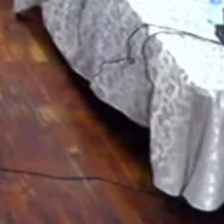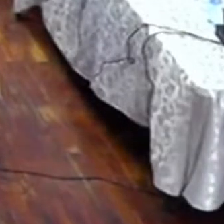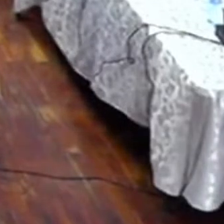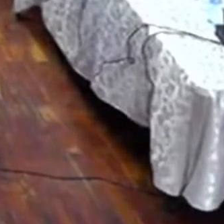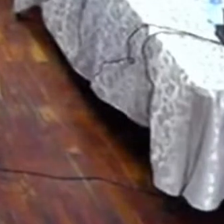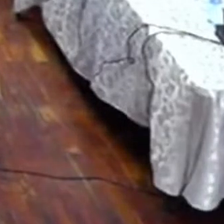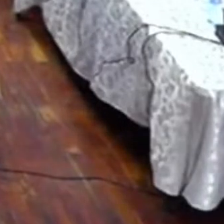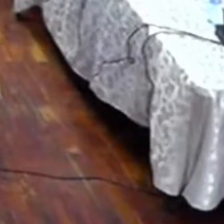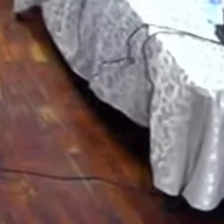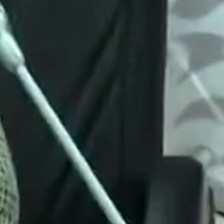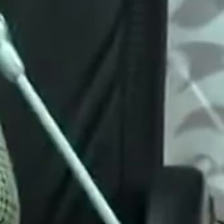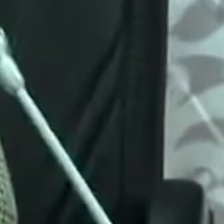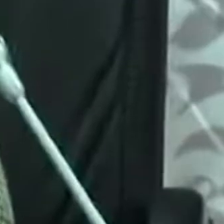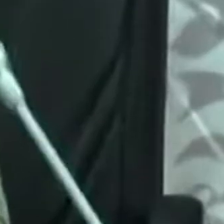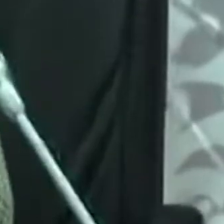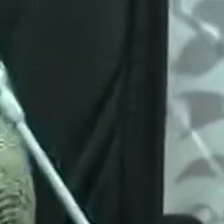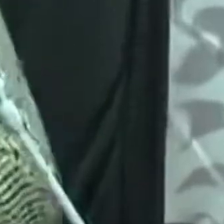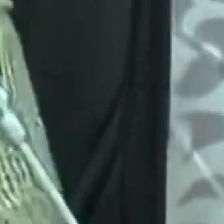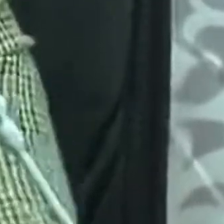Committee. Thank you.